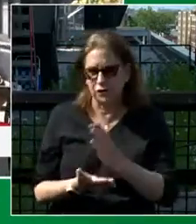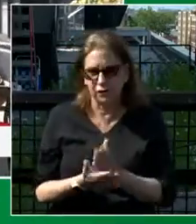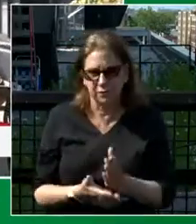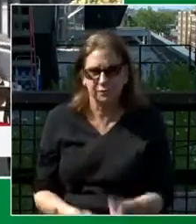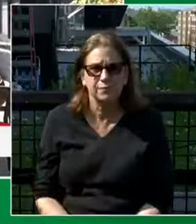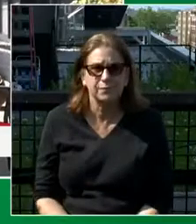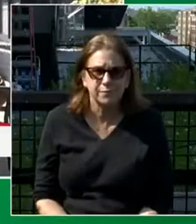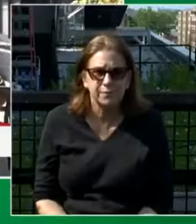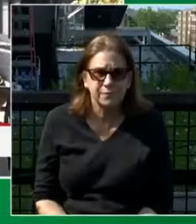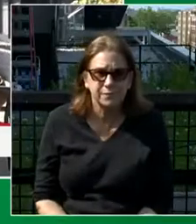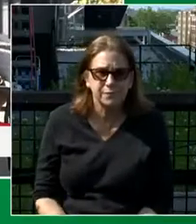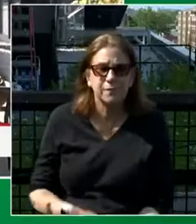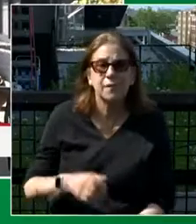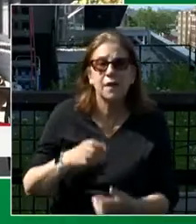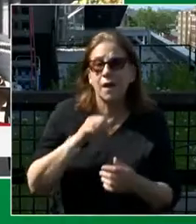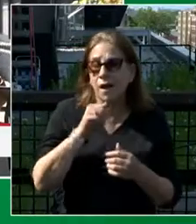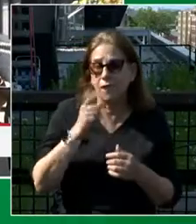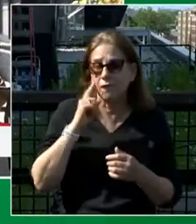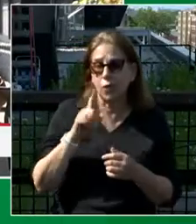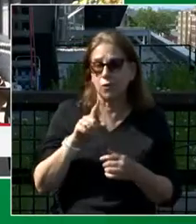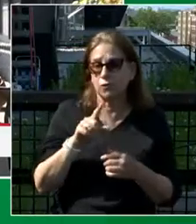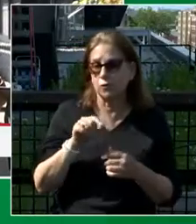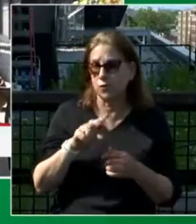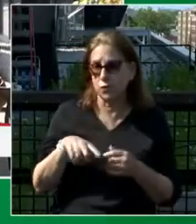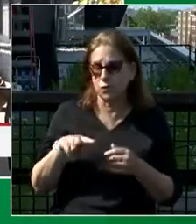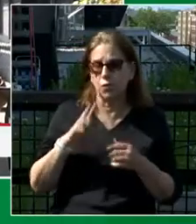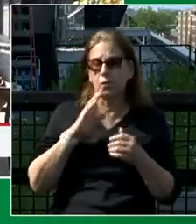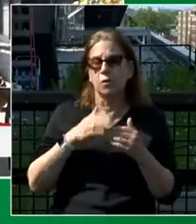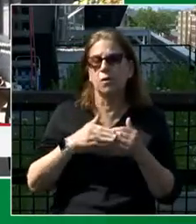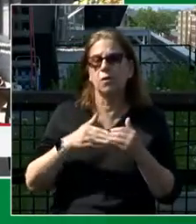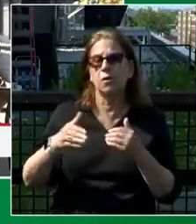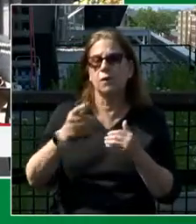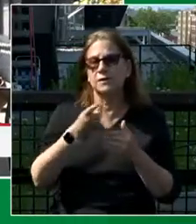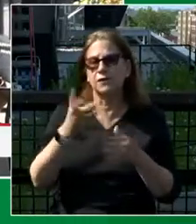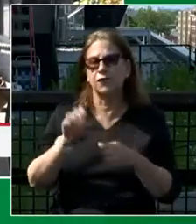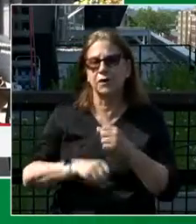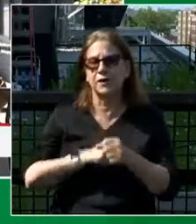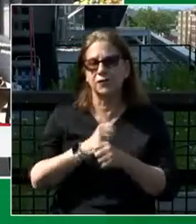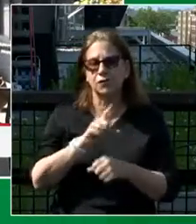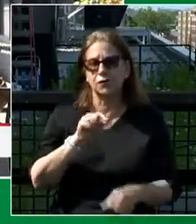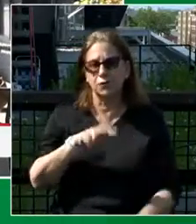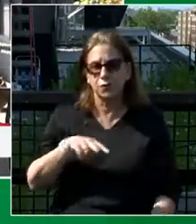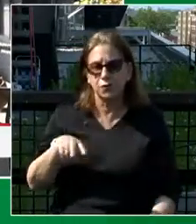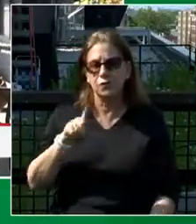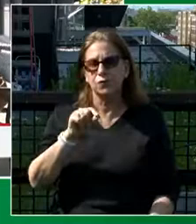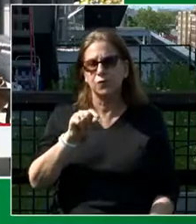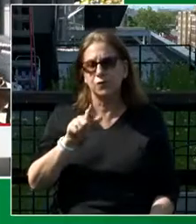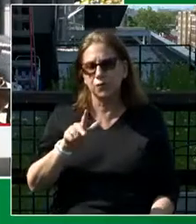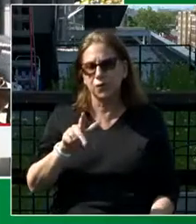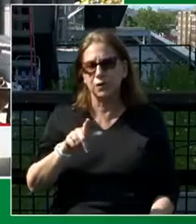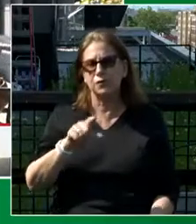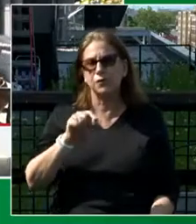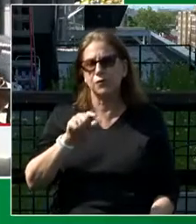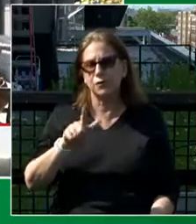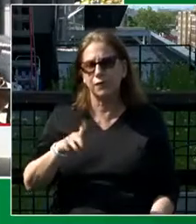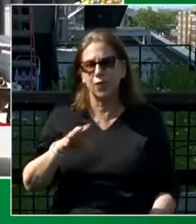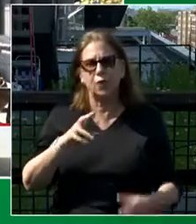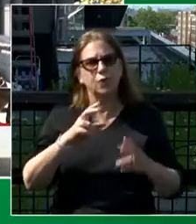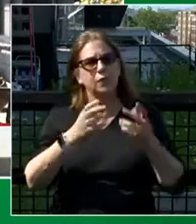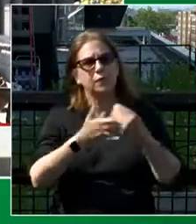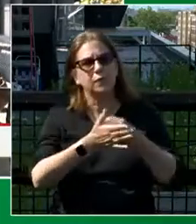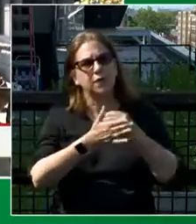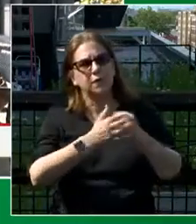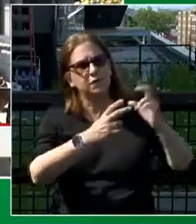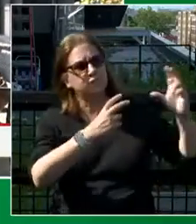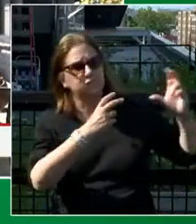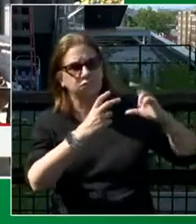also where she'll show how she'll invest the funds that we actually got through the American Rescue Plan and and